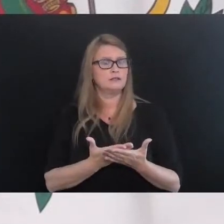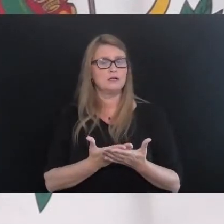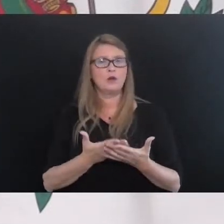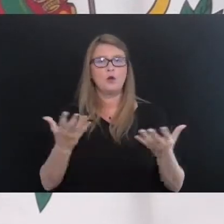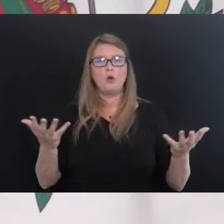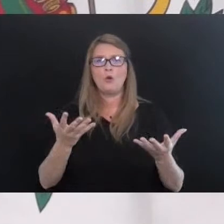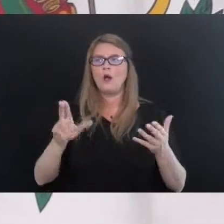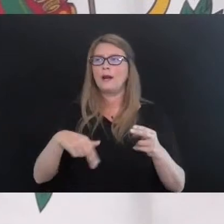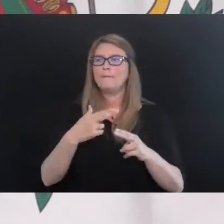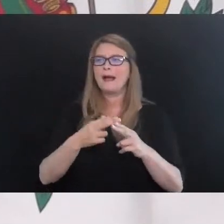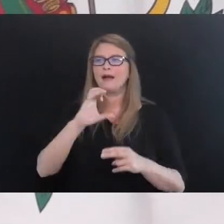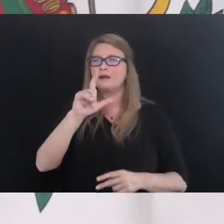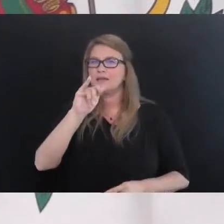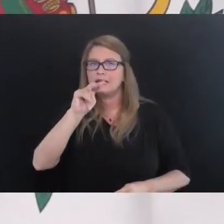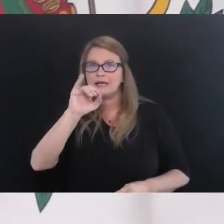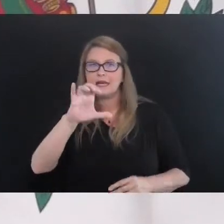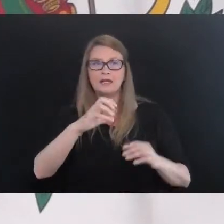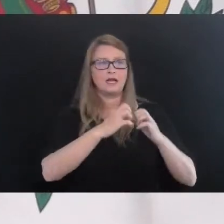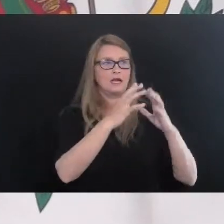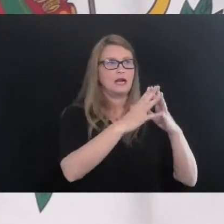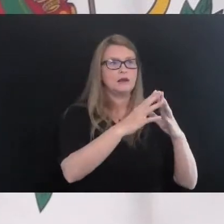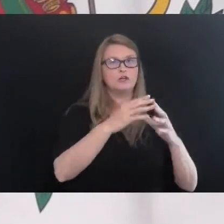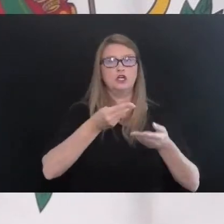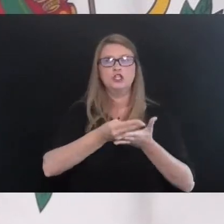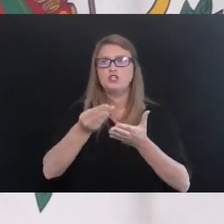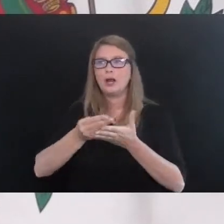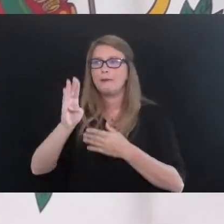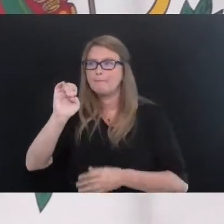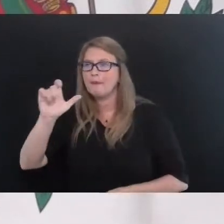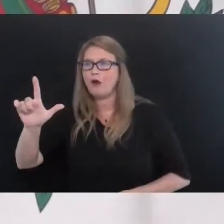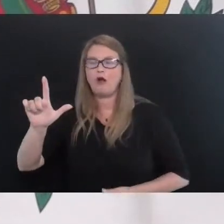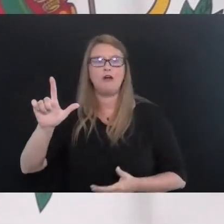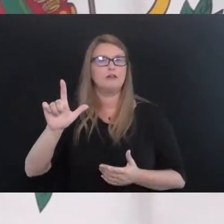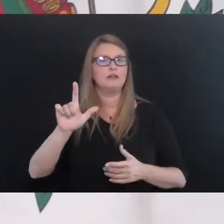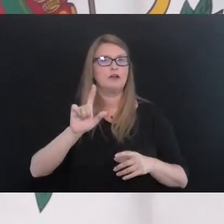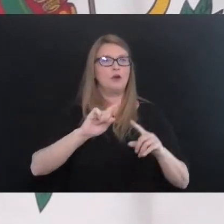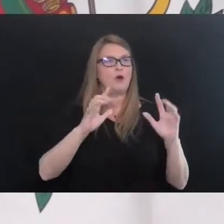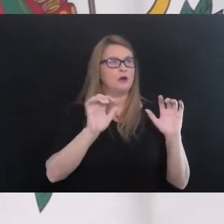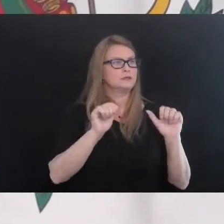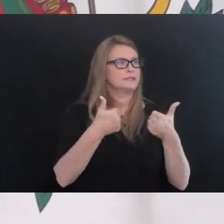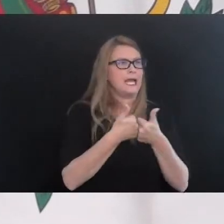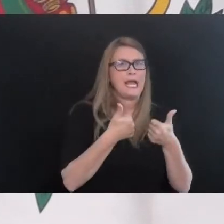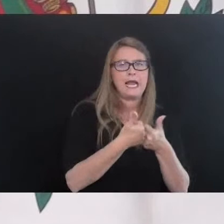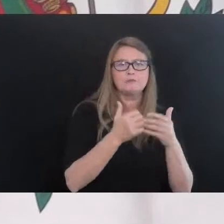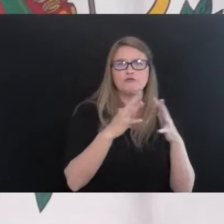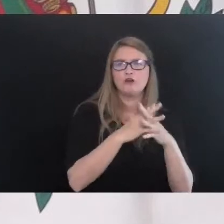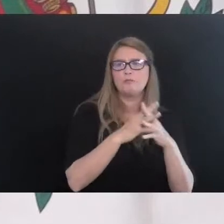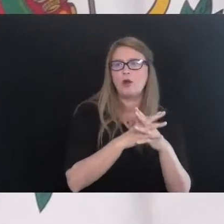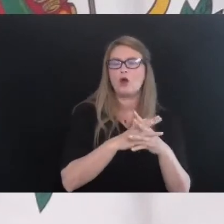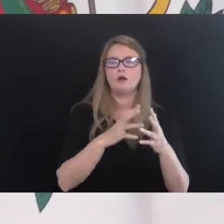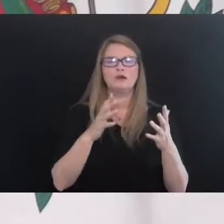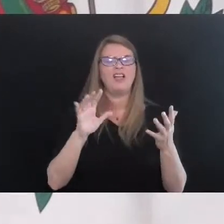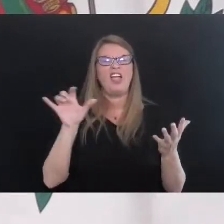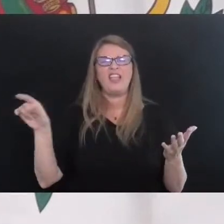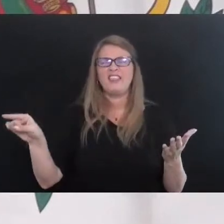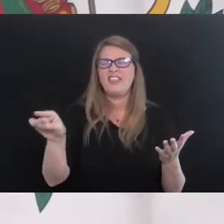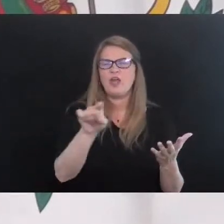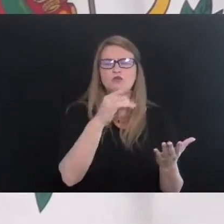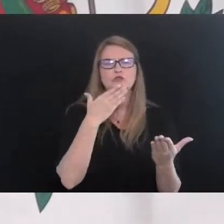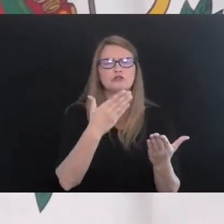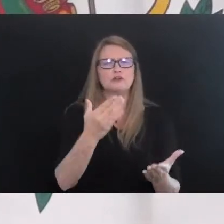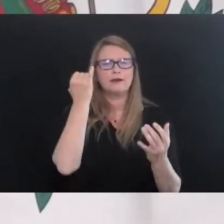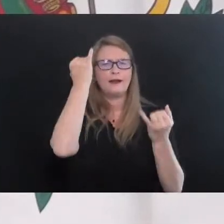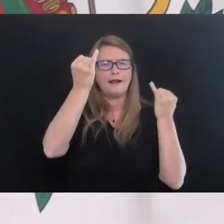about clinics? What about doing things at shopping malls? Or what about doing things at ball games or whatever it may be? It's all a good